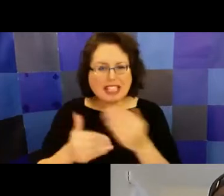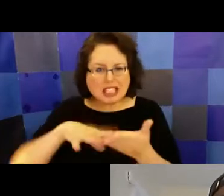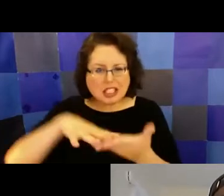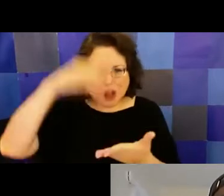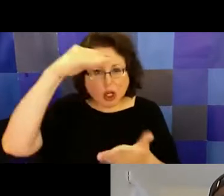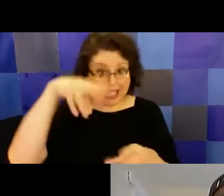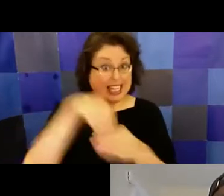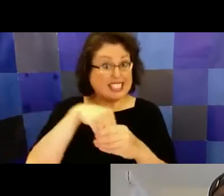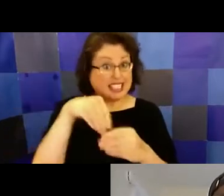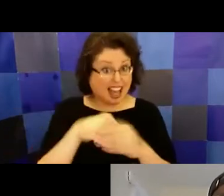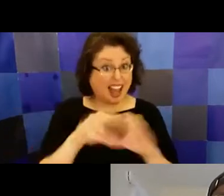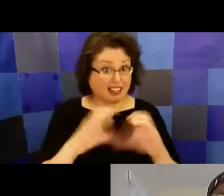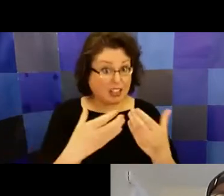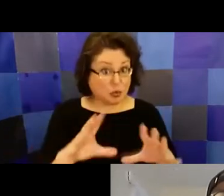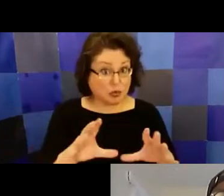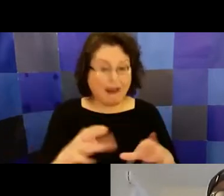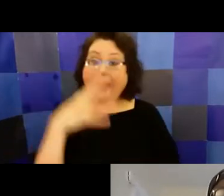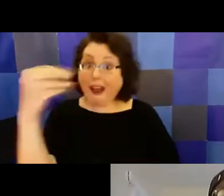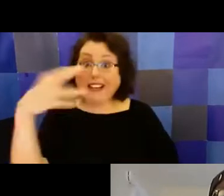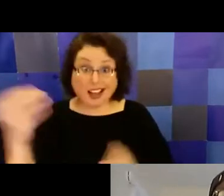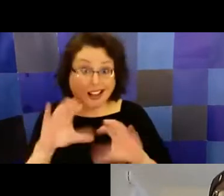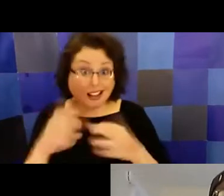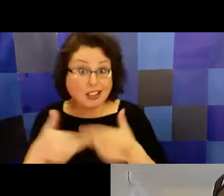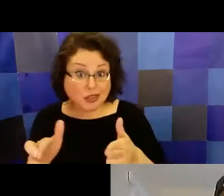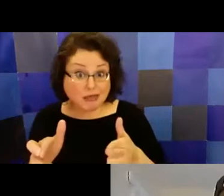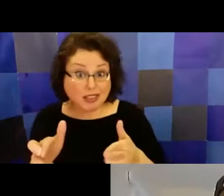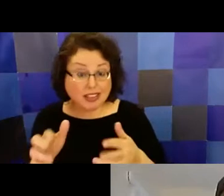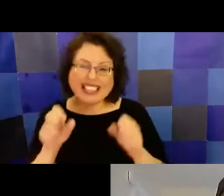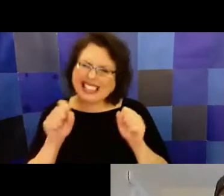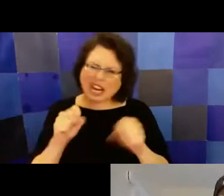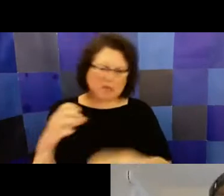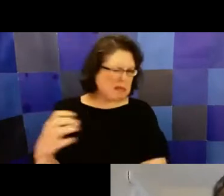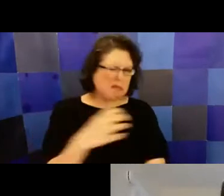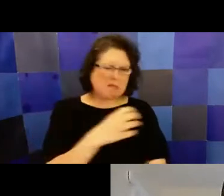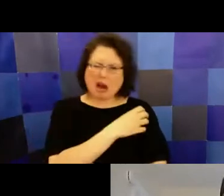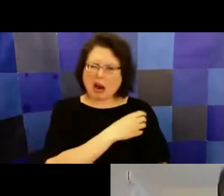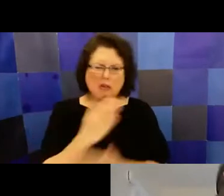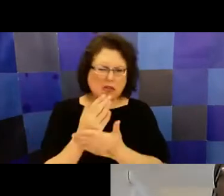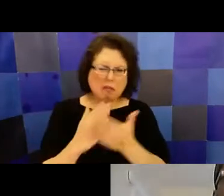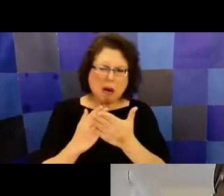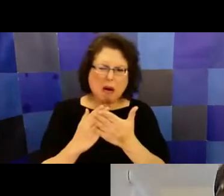and beyond the classroom can be a powerful part of